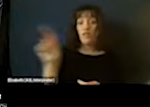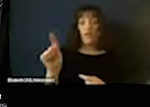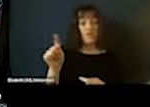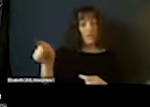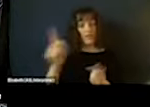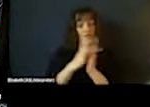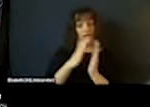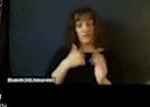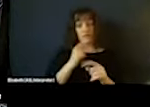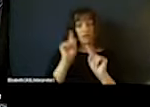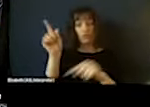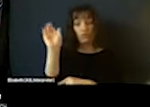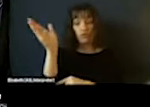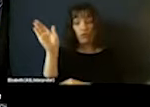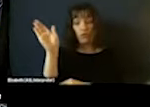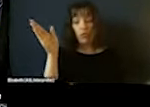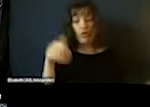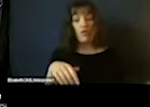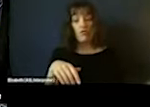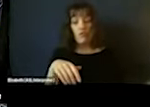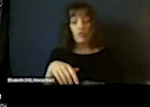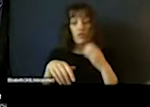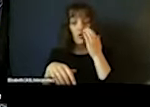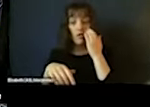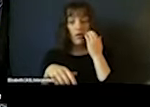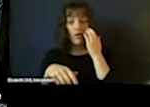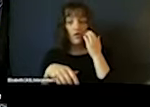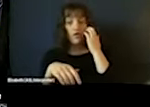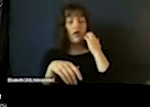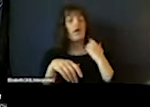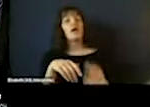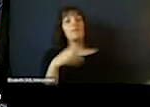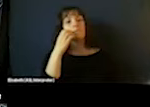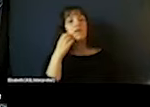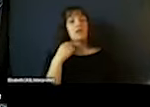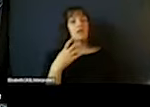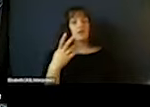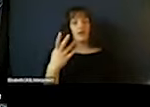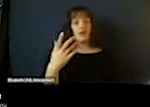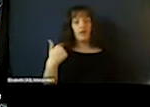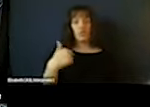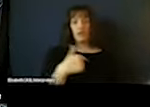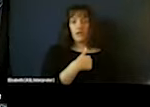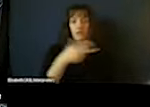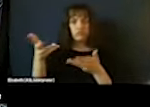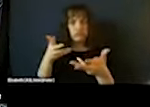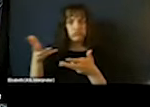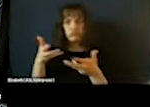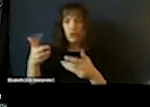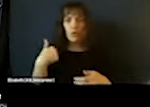me to do, I met them and we interact each other. We know what they really want to do. And of course,